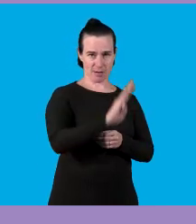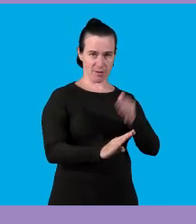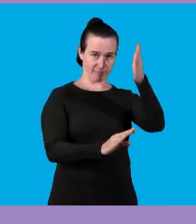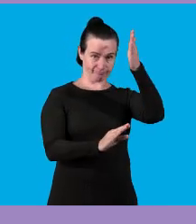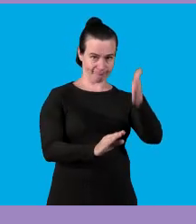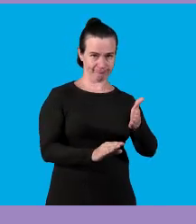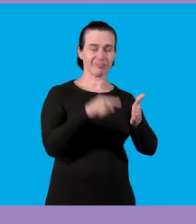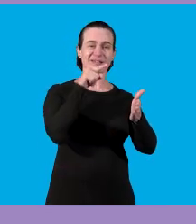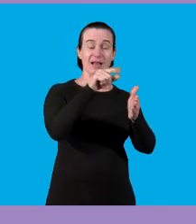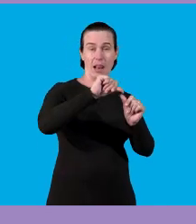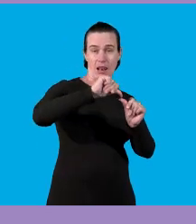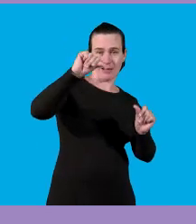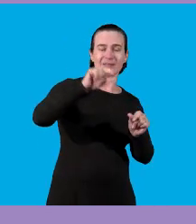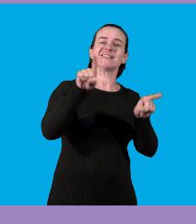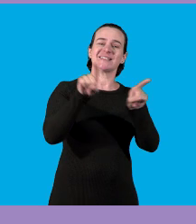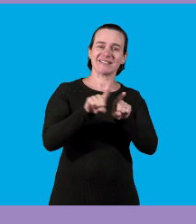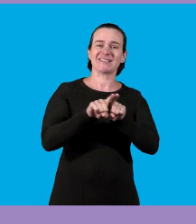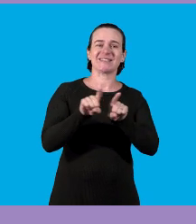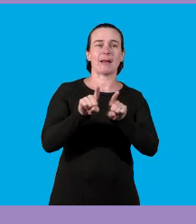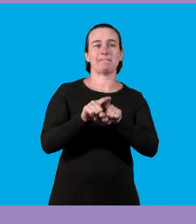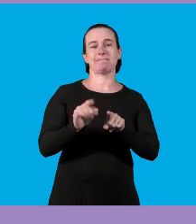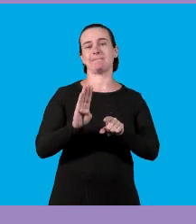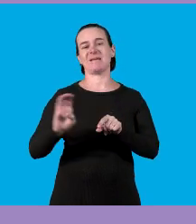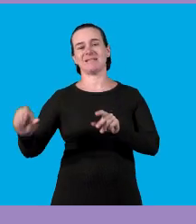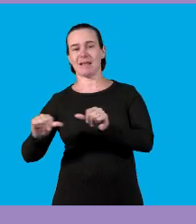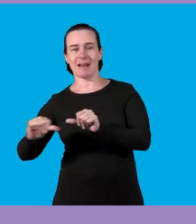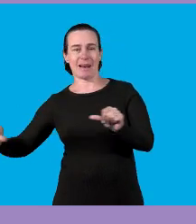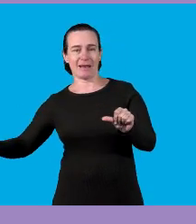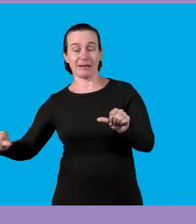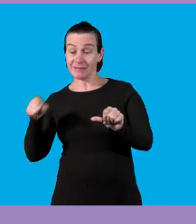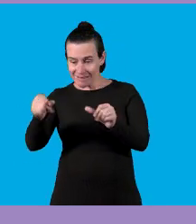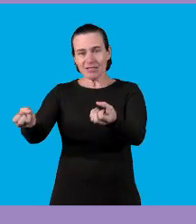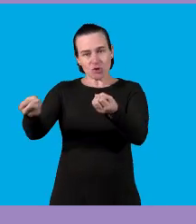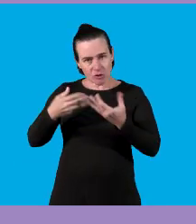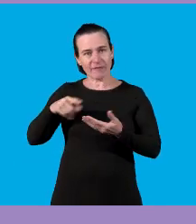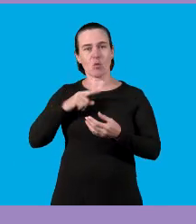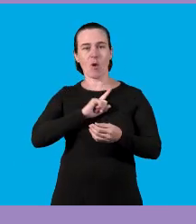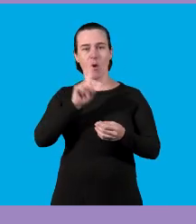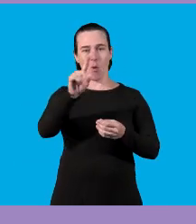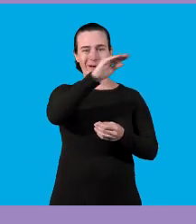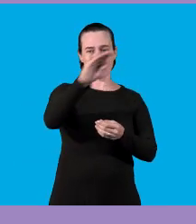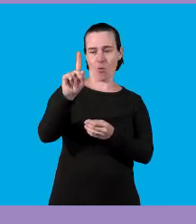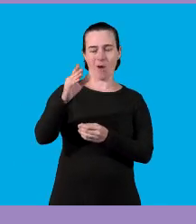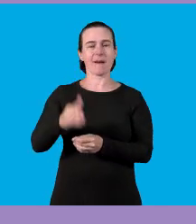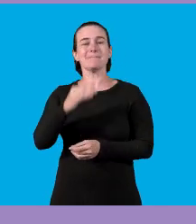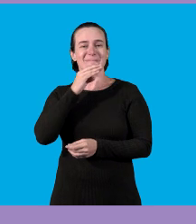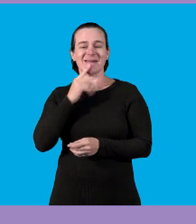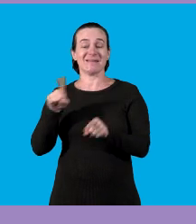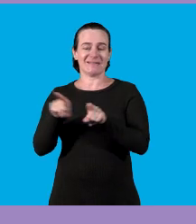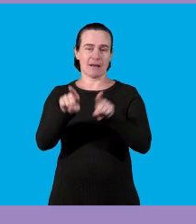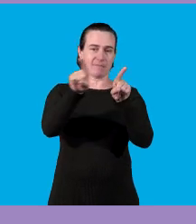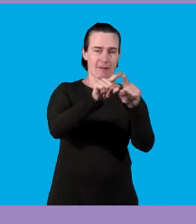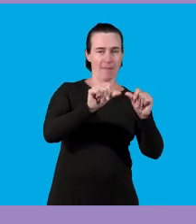side AB equals to side BC, and that we have been given because there is a marking